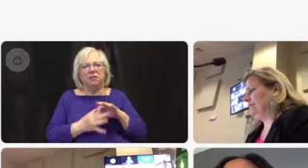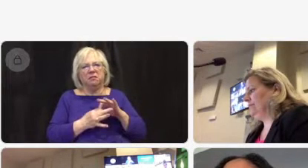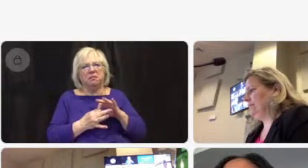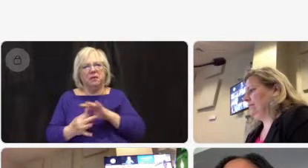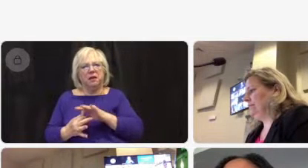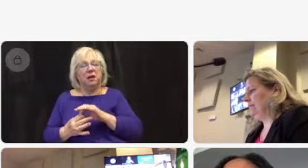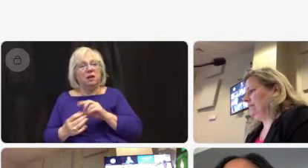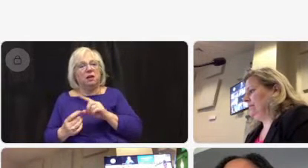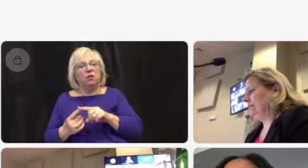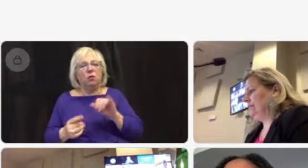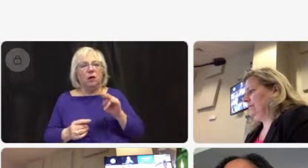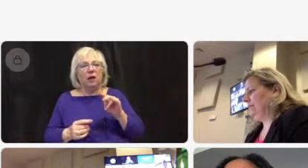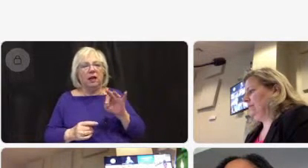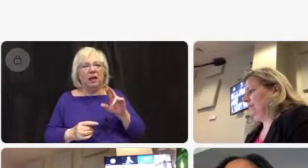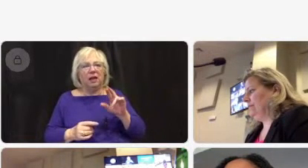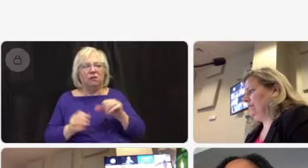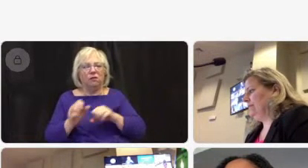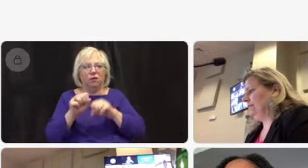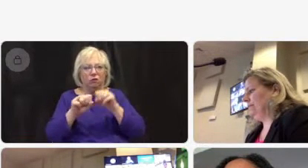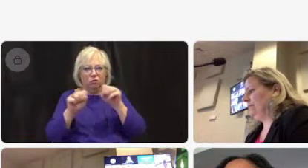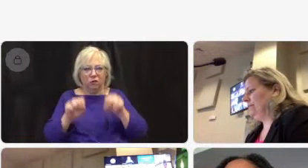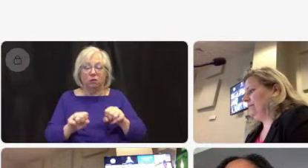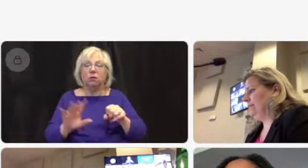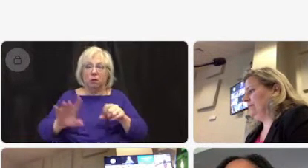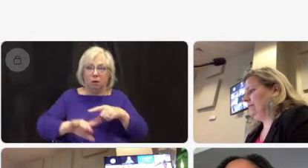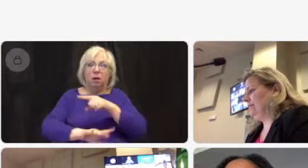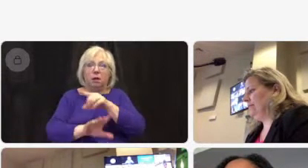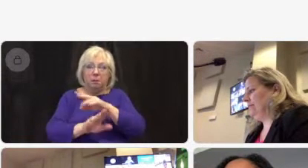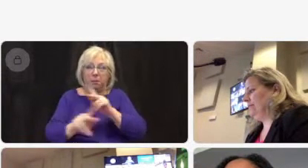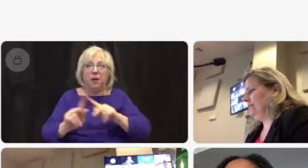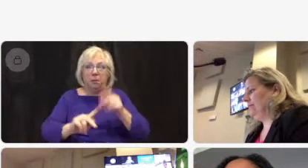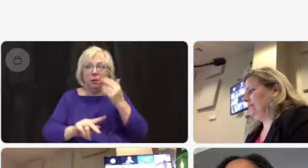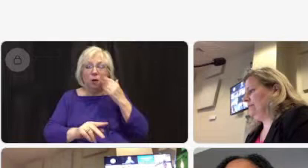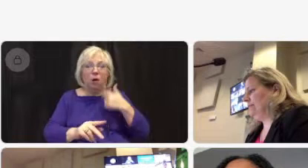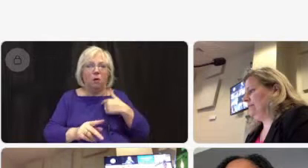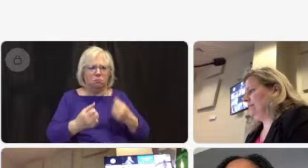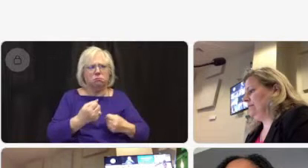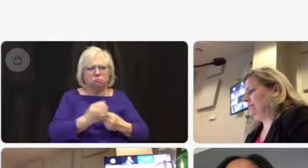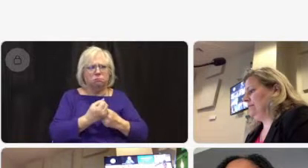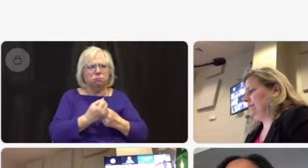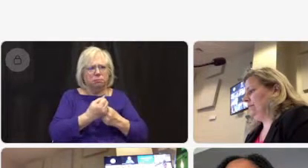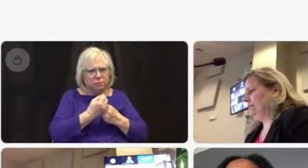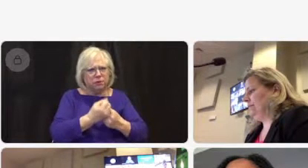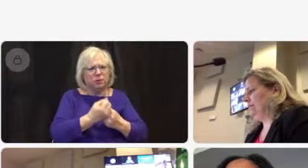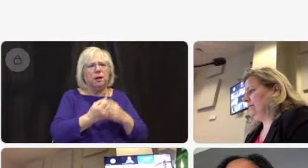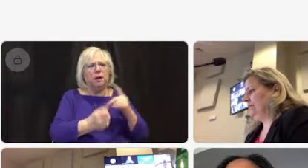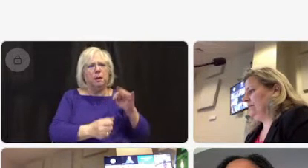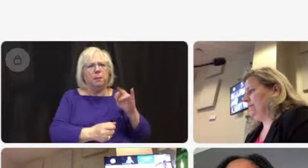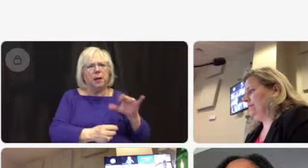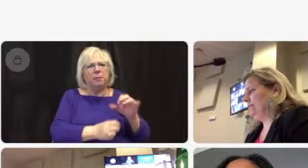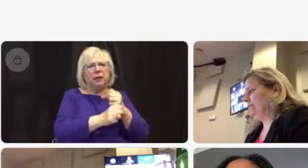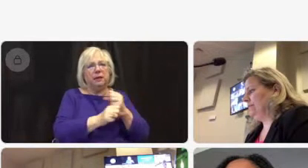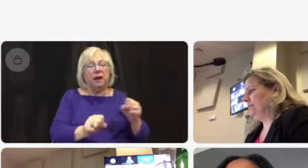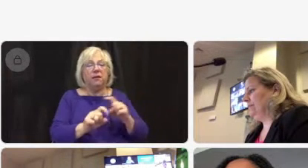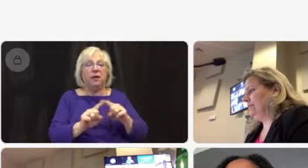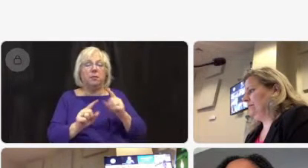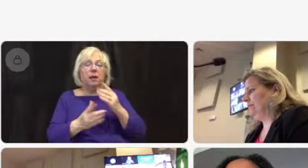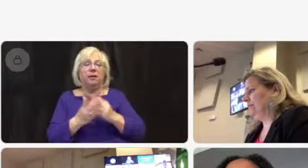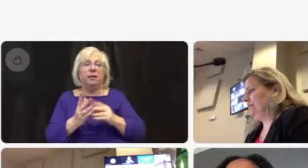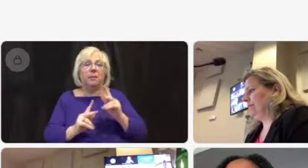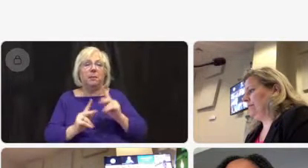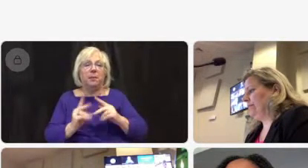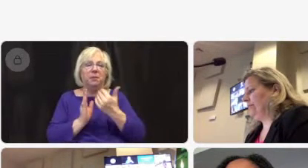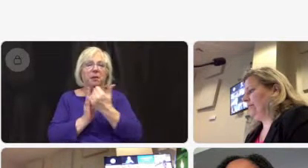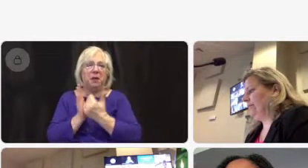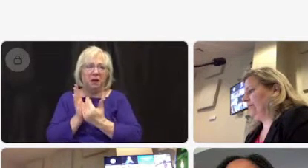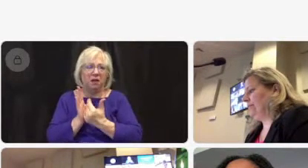how supportive I am for public safety, but some of these residents have been on this list for 20,